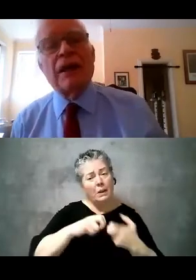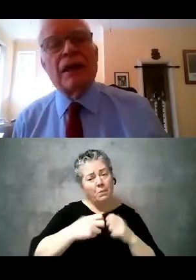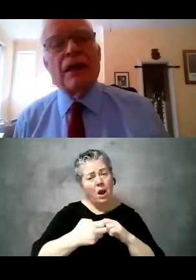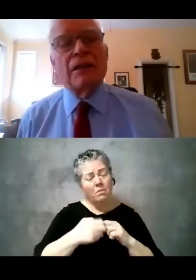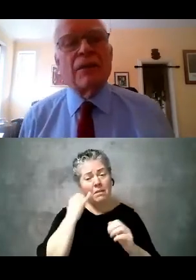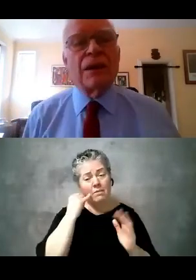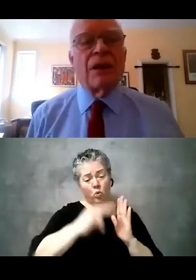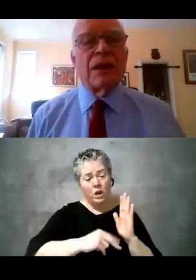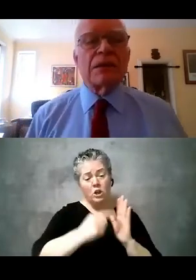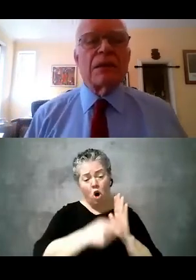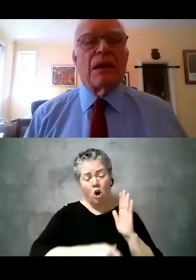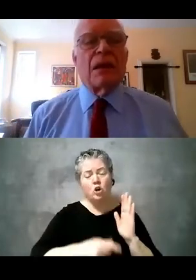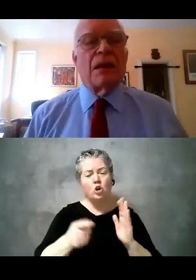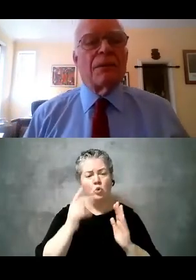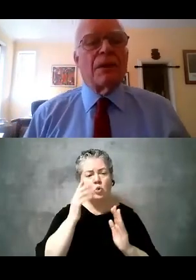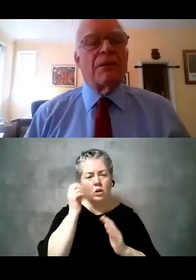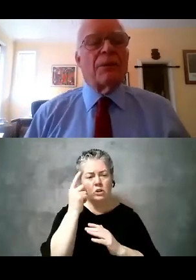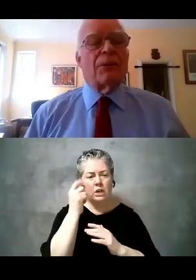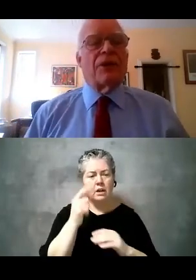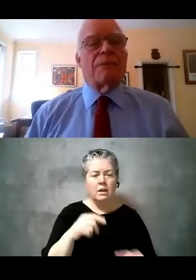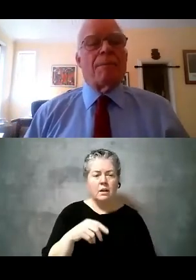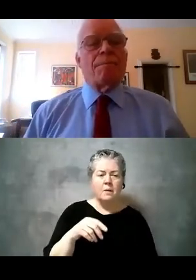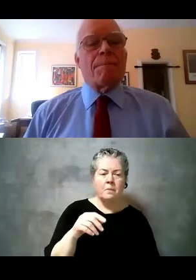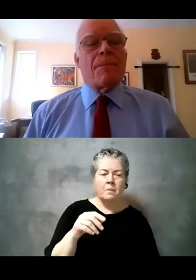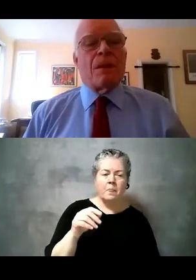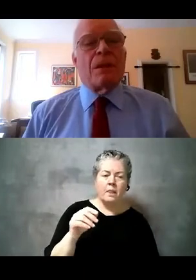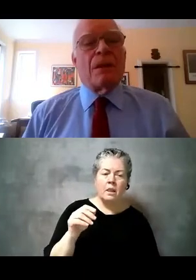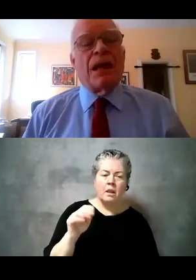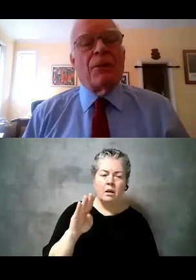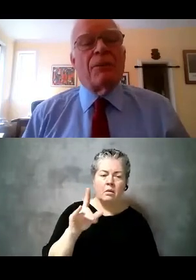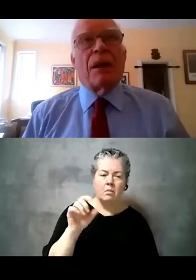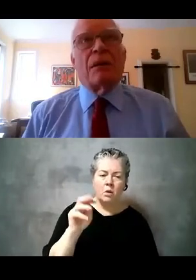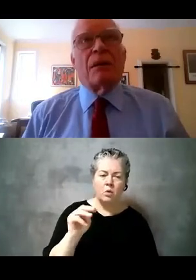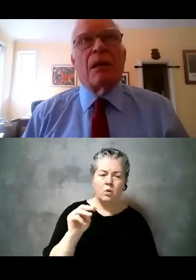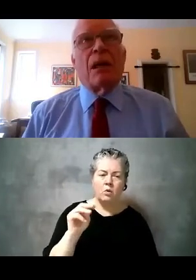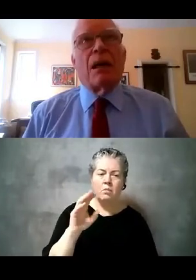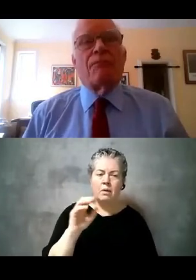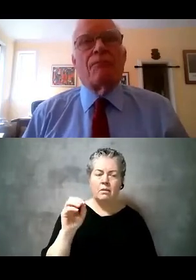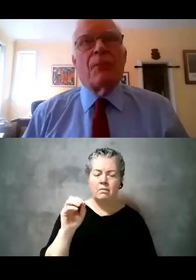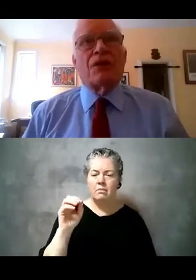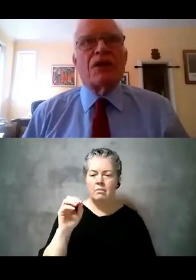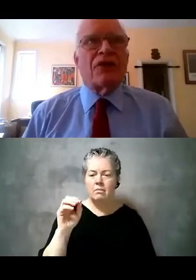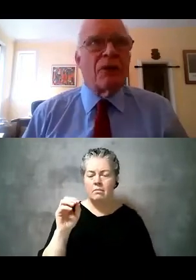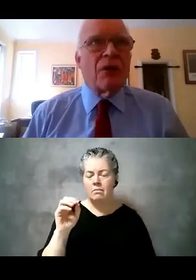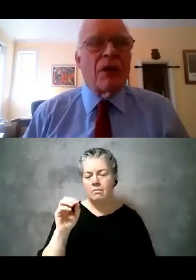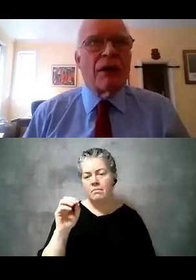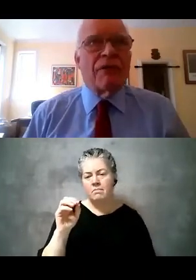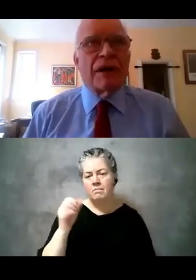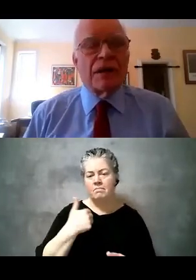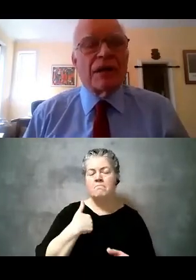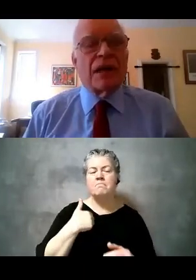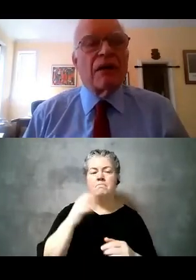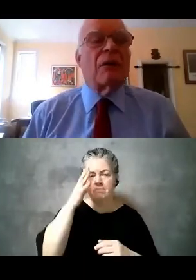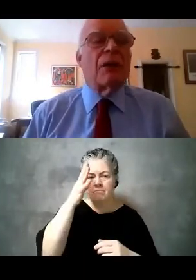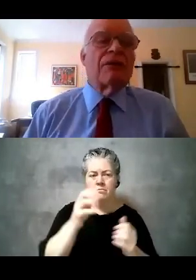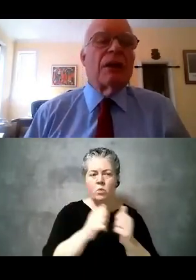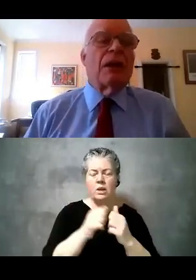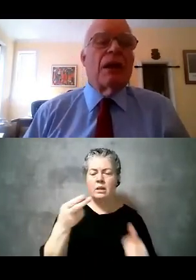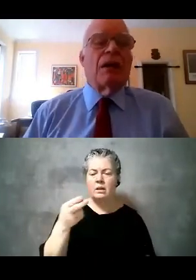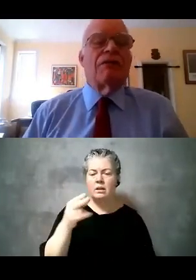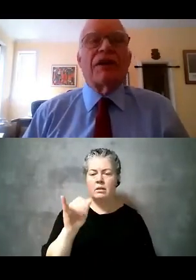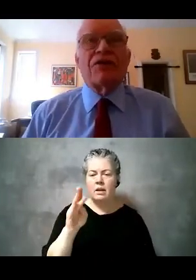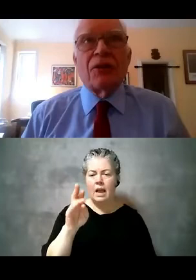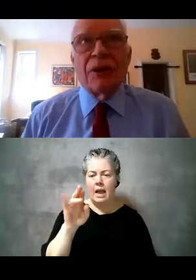Bloom and I and Mike Weiss came up with a hybrid model, which doesn't require fancy centering or